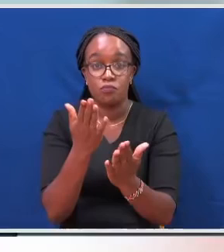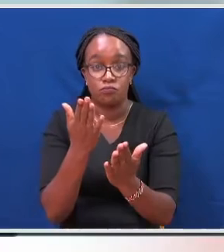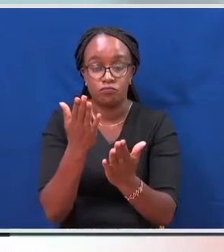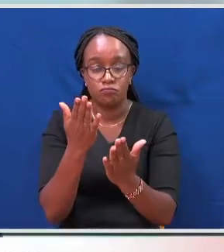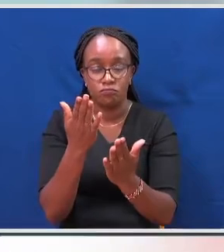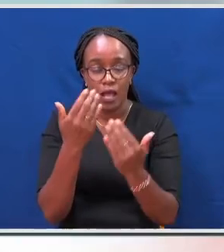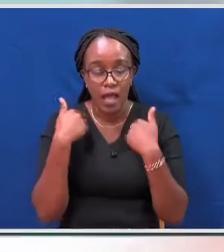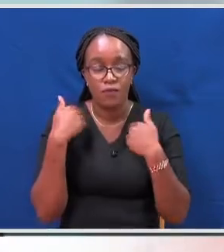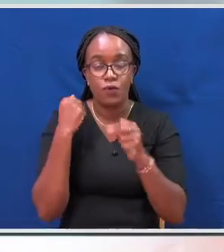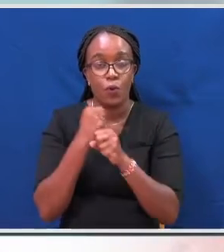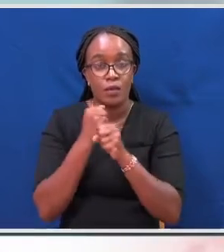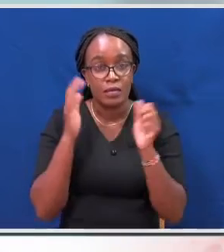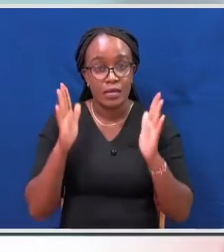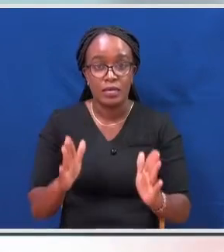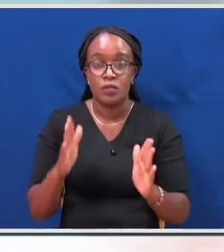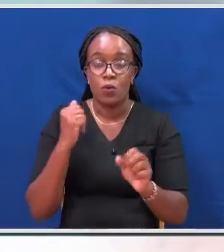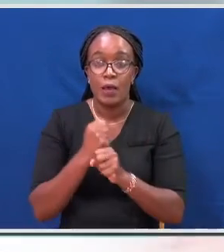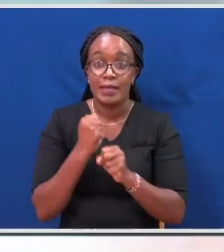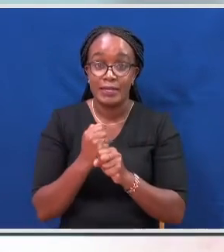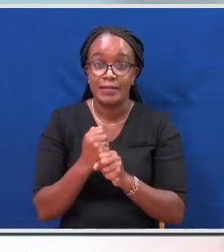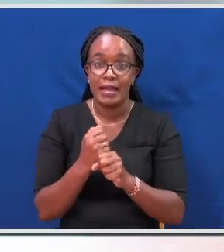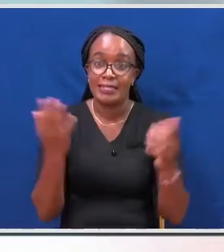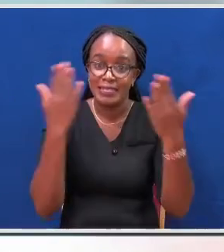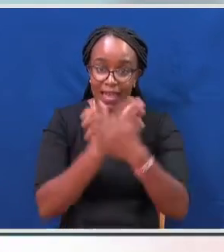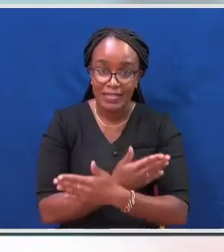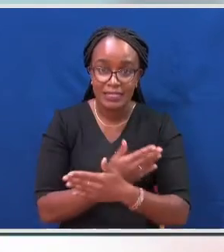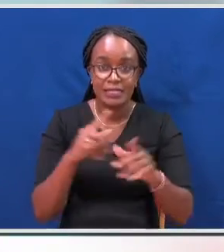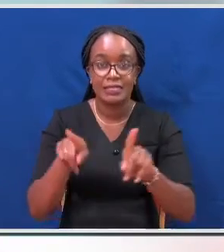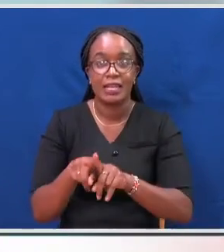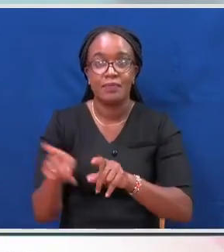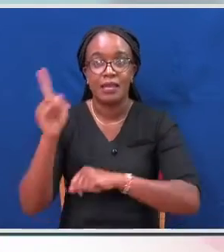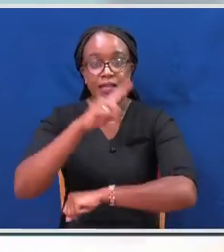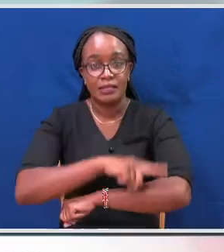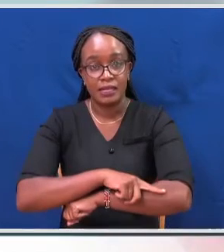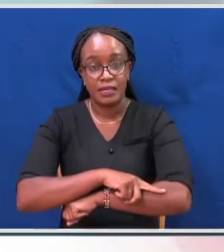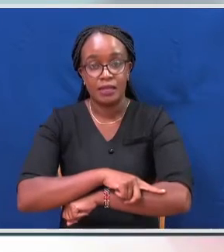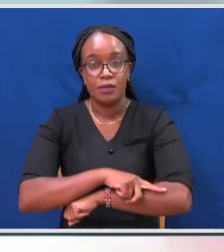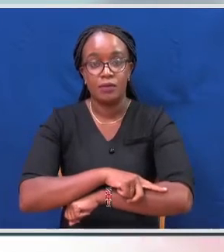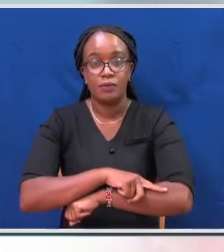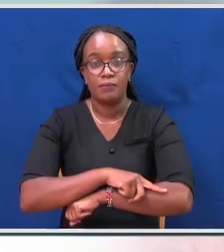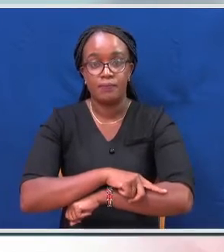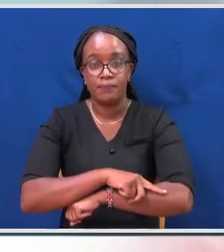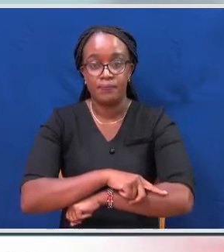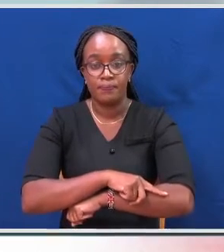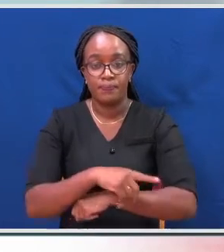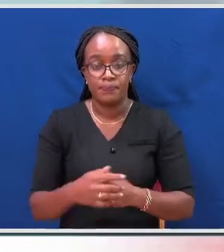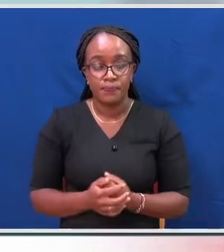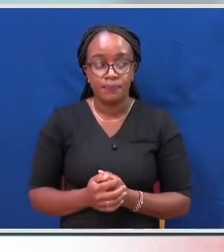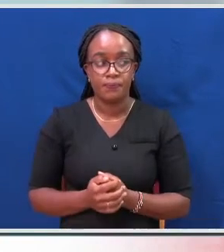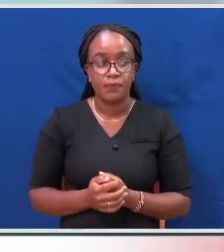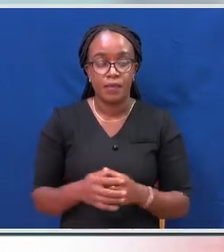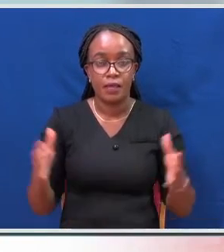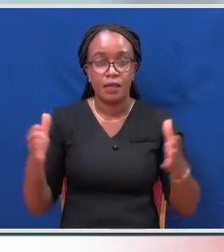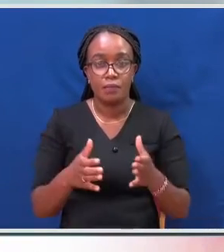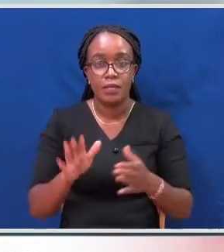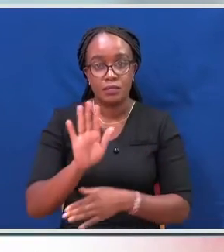shifts, two shifts. There are those who work during the day, and there are those who come in the evening. You know, there are companies of